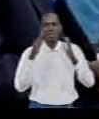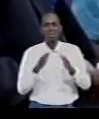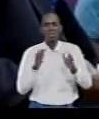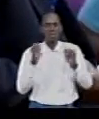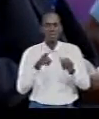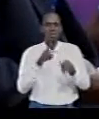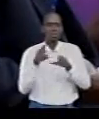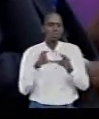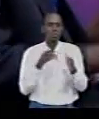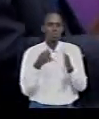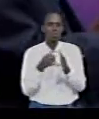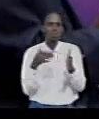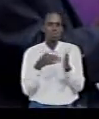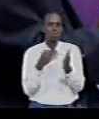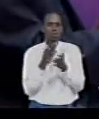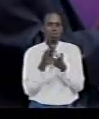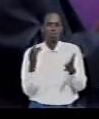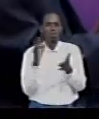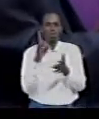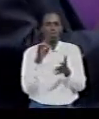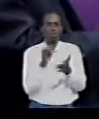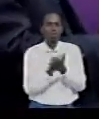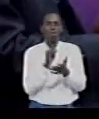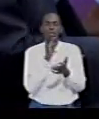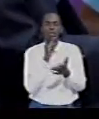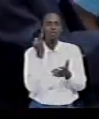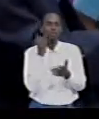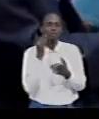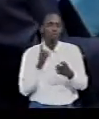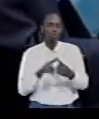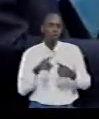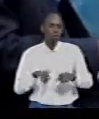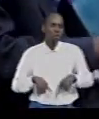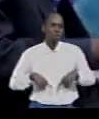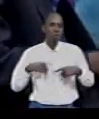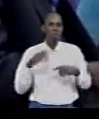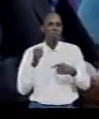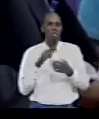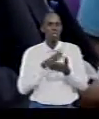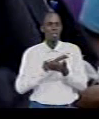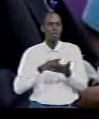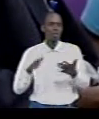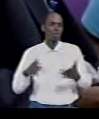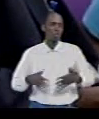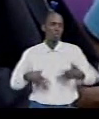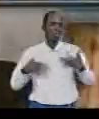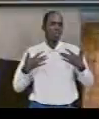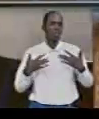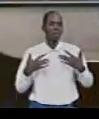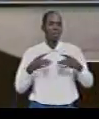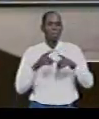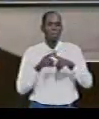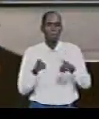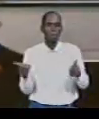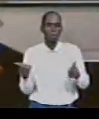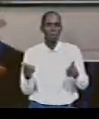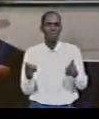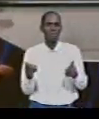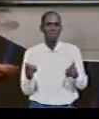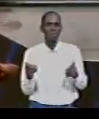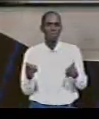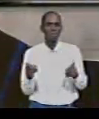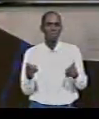a righteous life, who's supposed to lead the people, but is committed